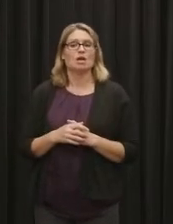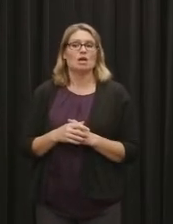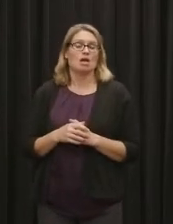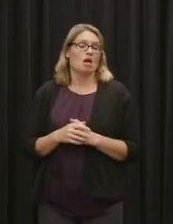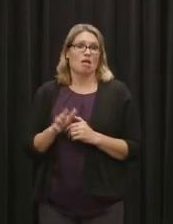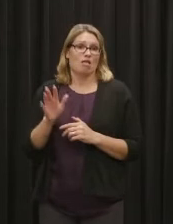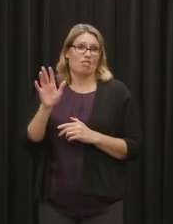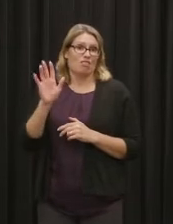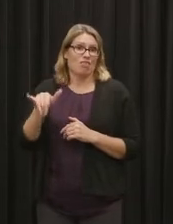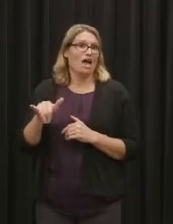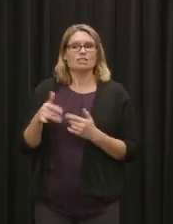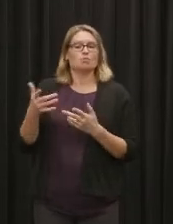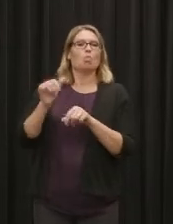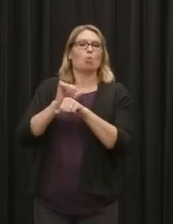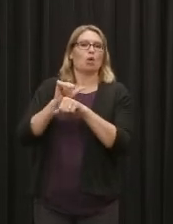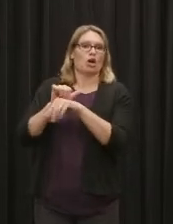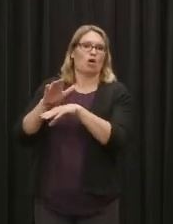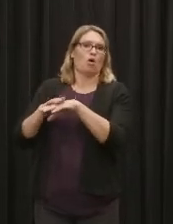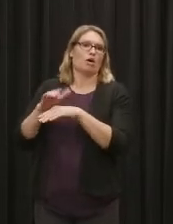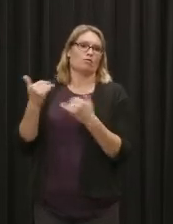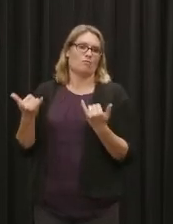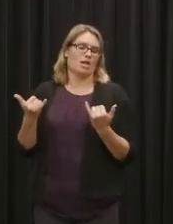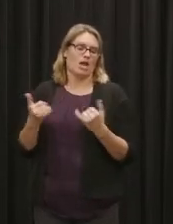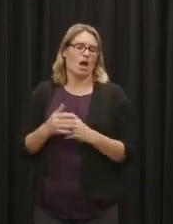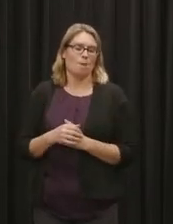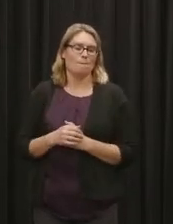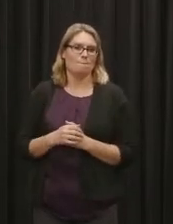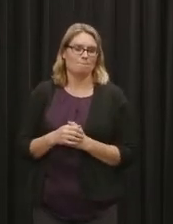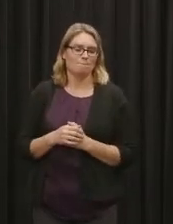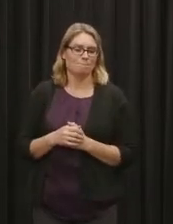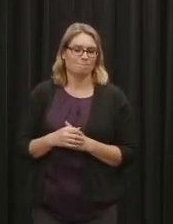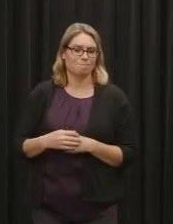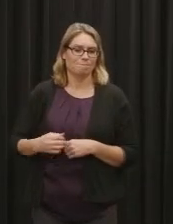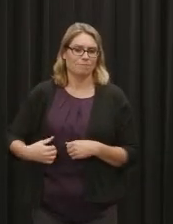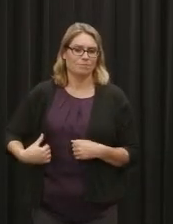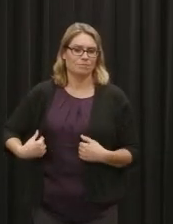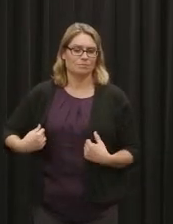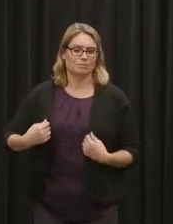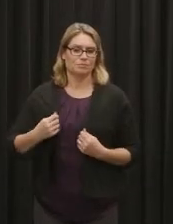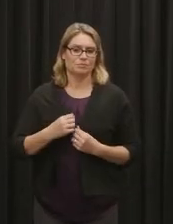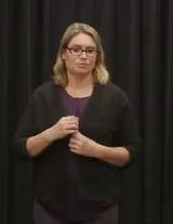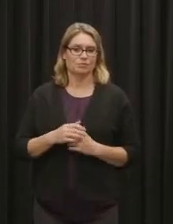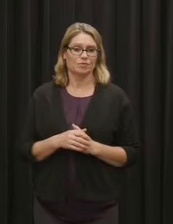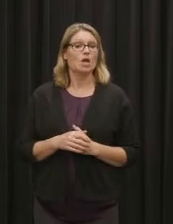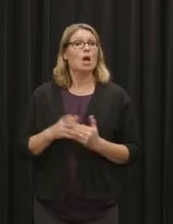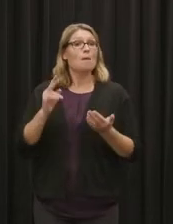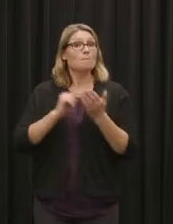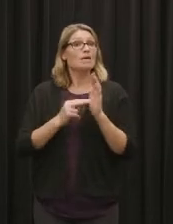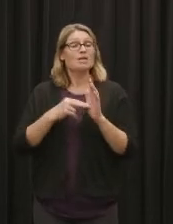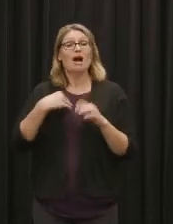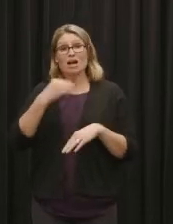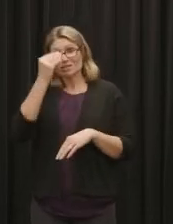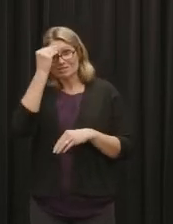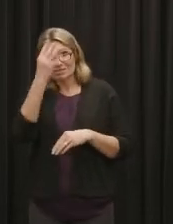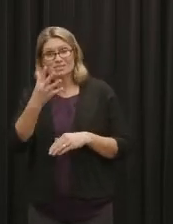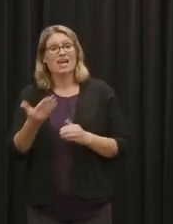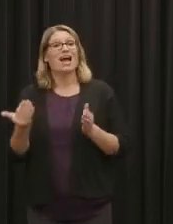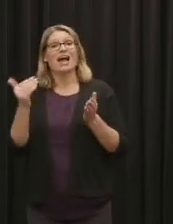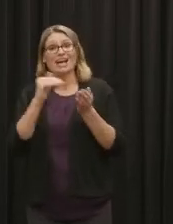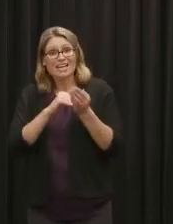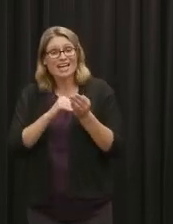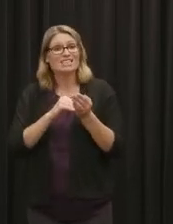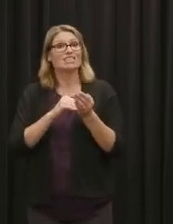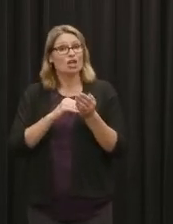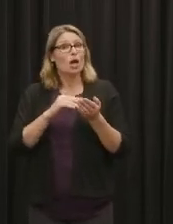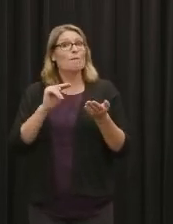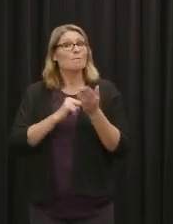very much being worked on, and there is not a shortage of freezers, and I would remind everybody